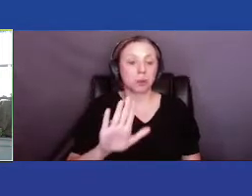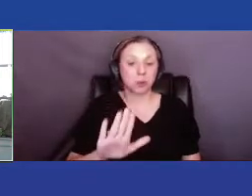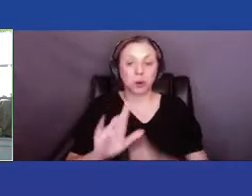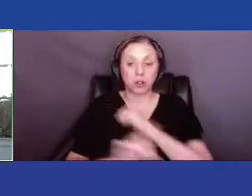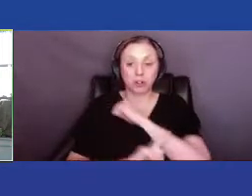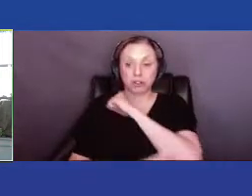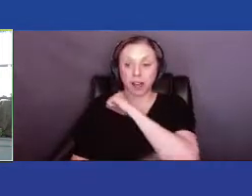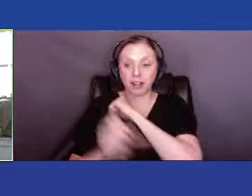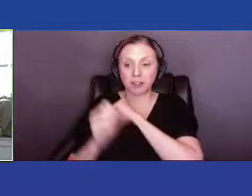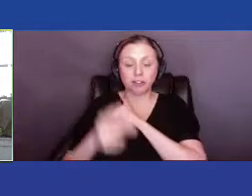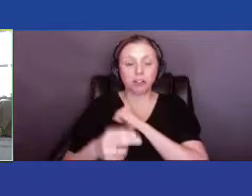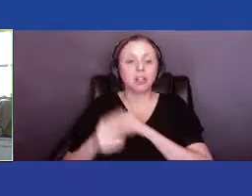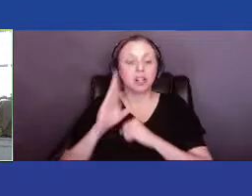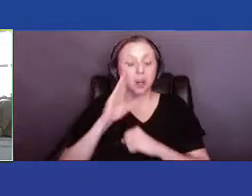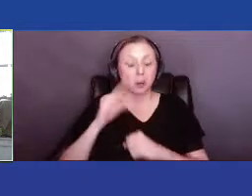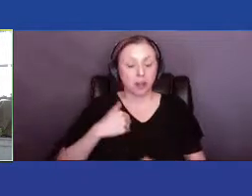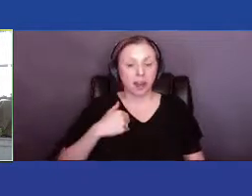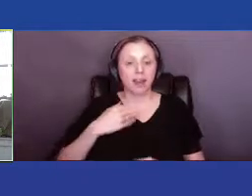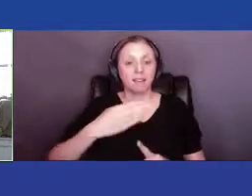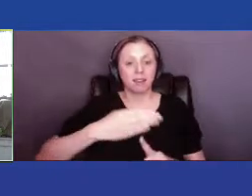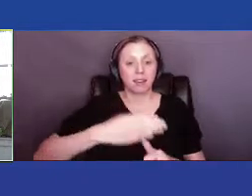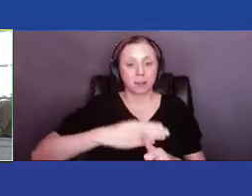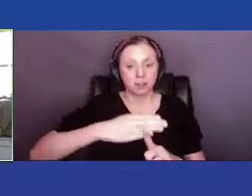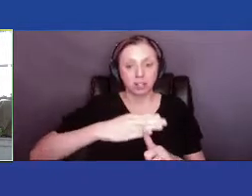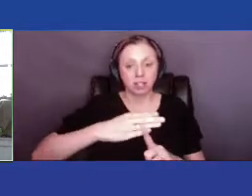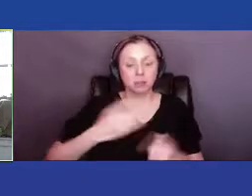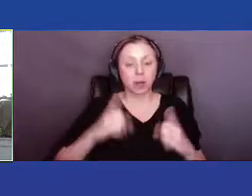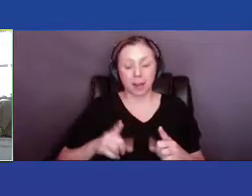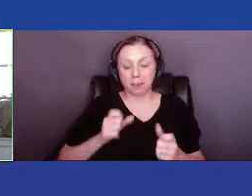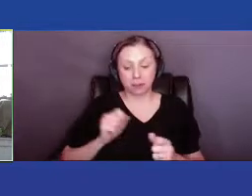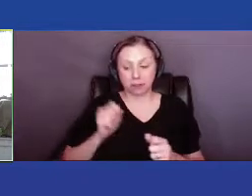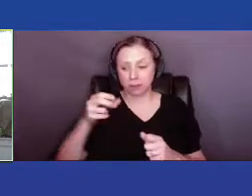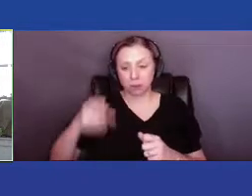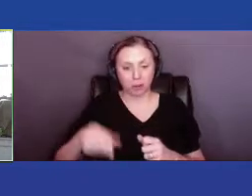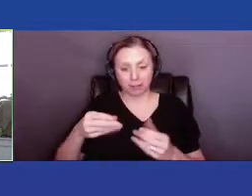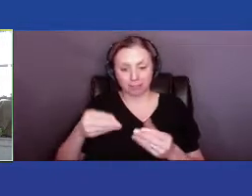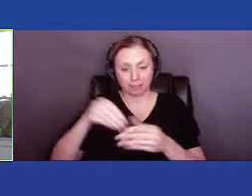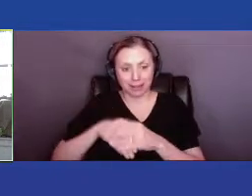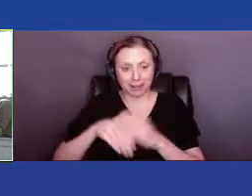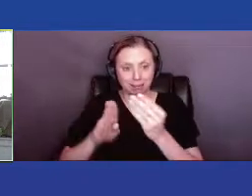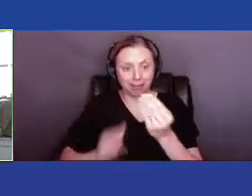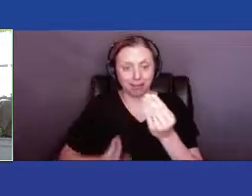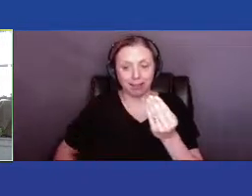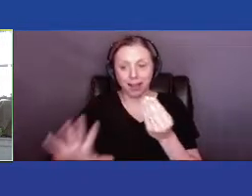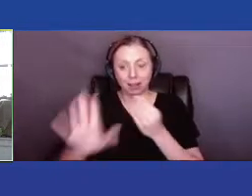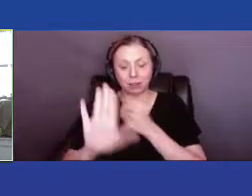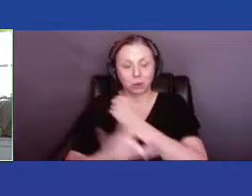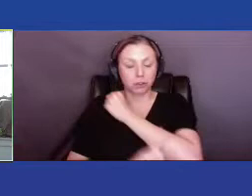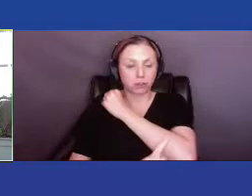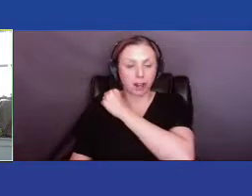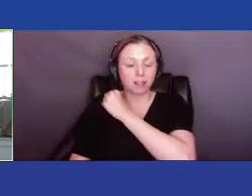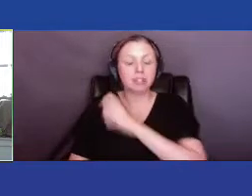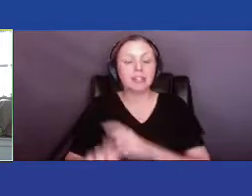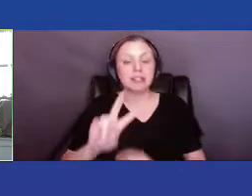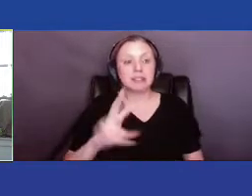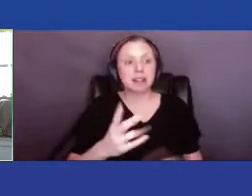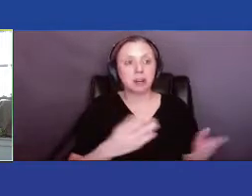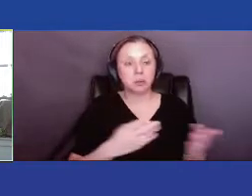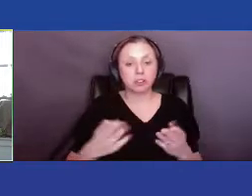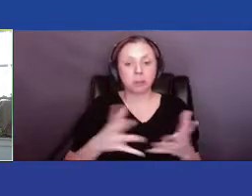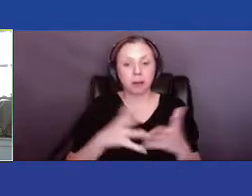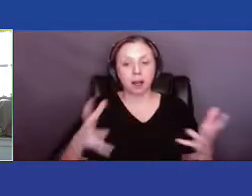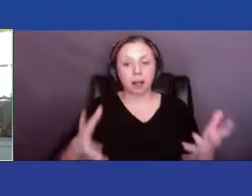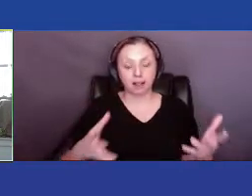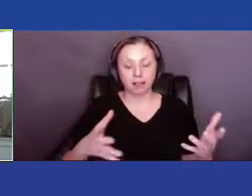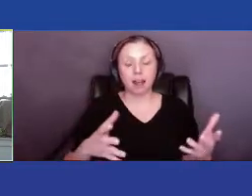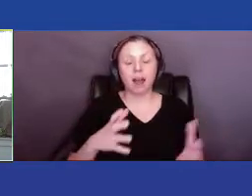simply by existing and going to landfill. Secondly, we ship much of our waste to landfill by truck and rail,